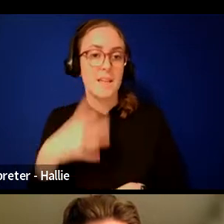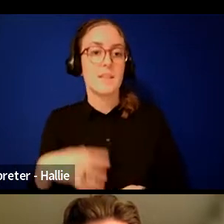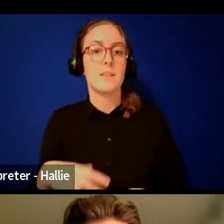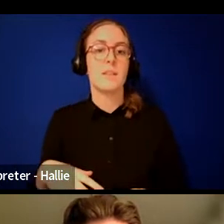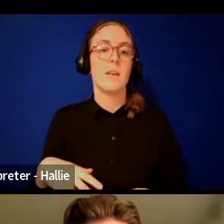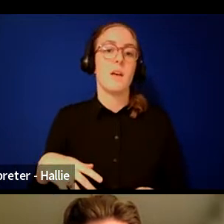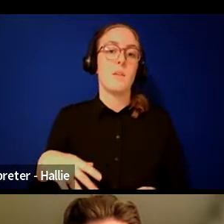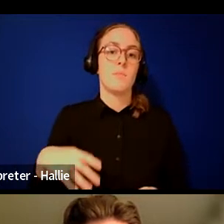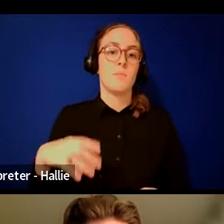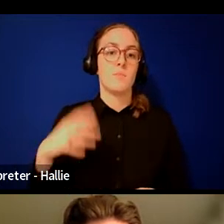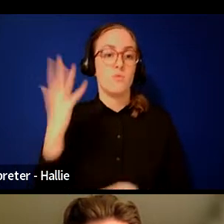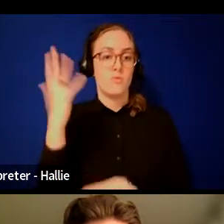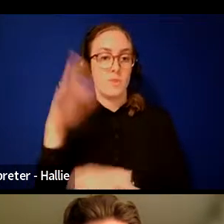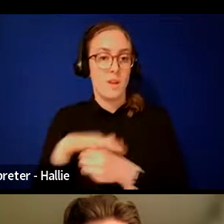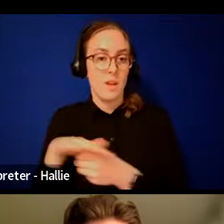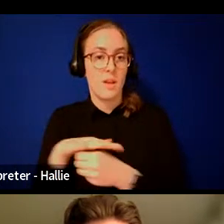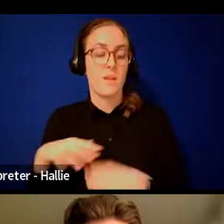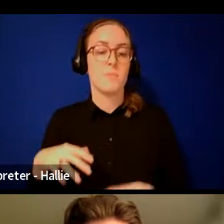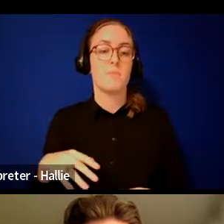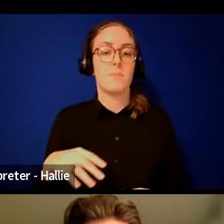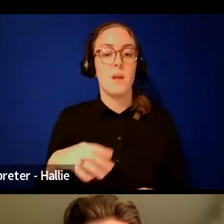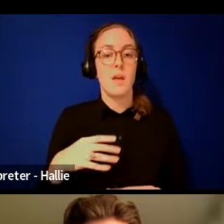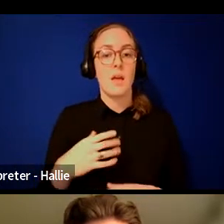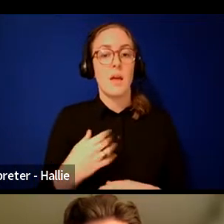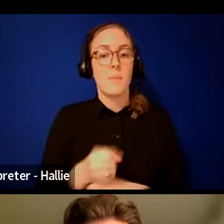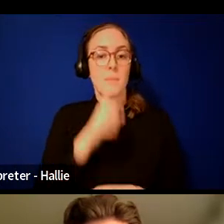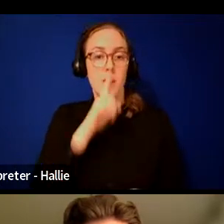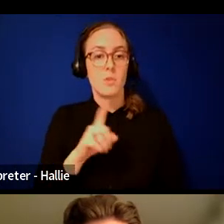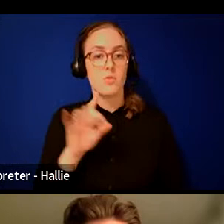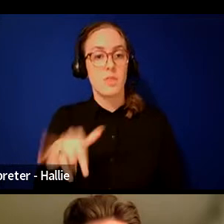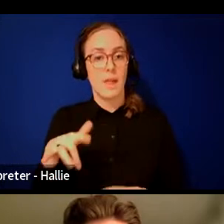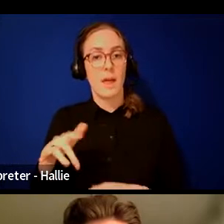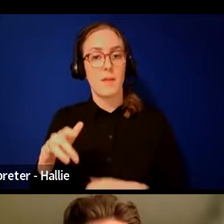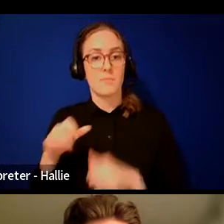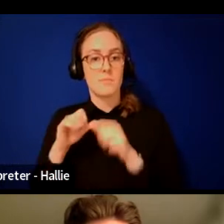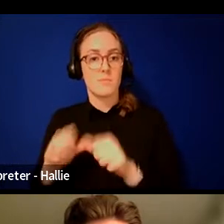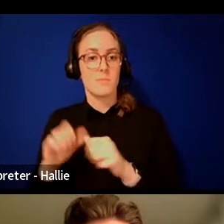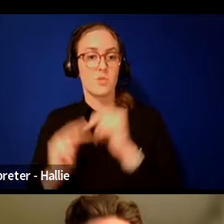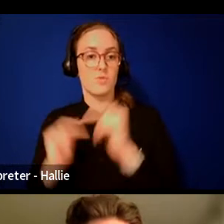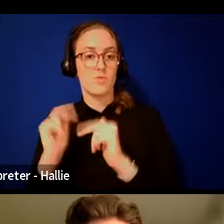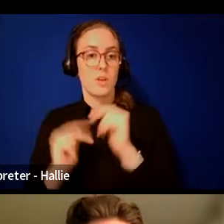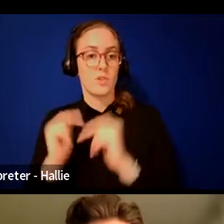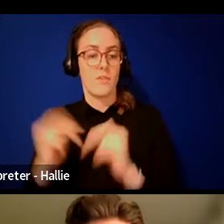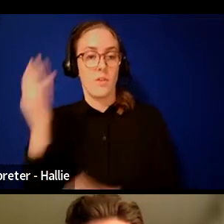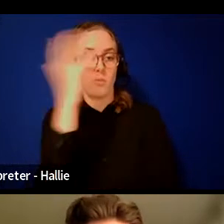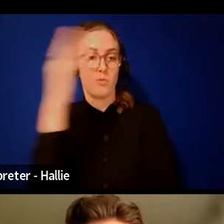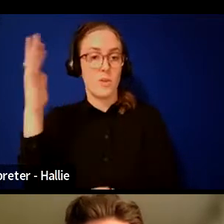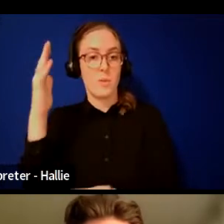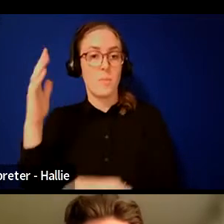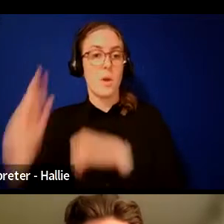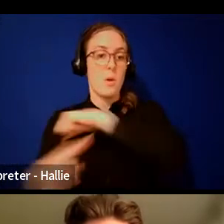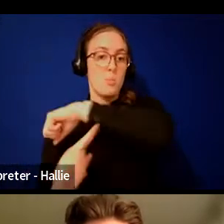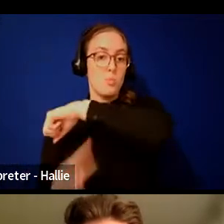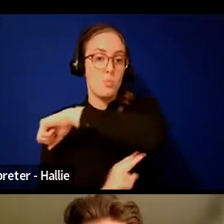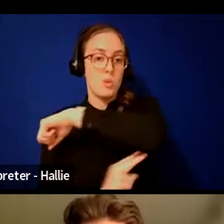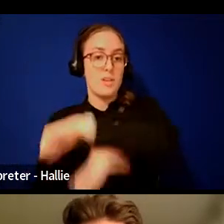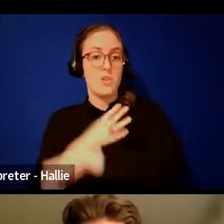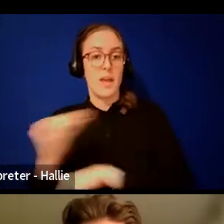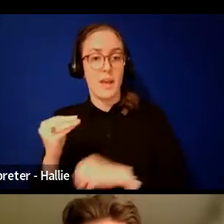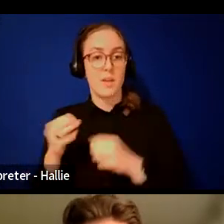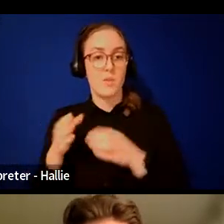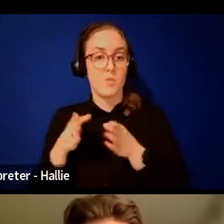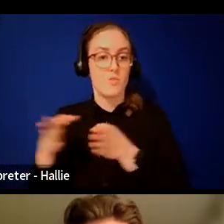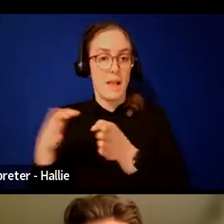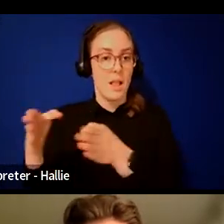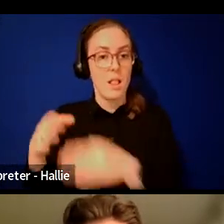and also the accelerated construction of the Arboretum Bridge and Trail, which connects the National Arboretum to